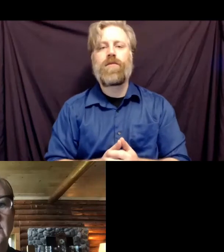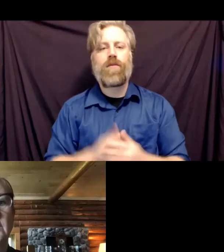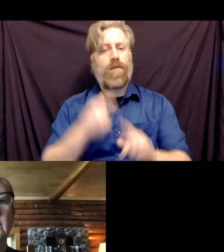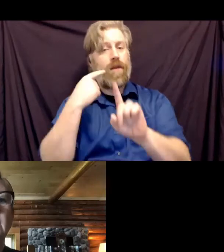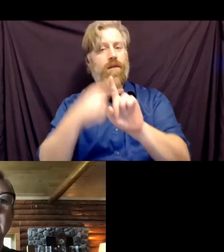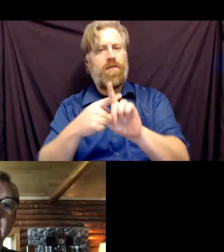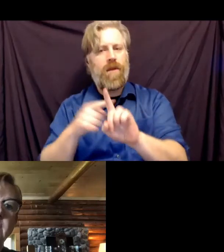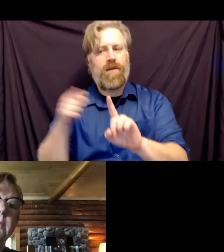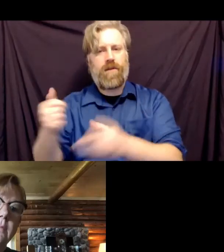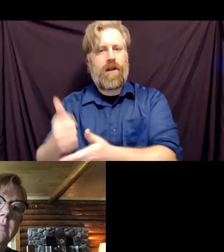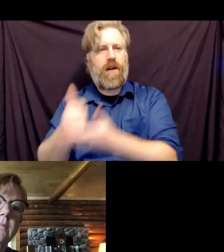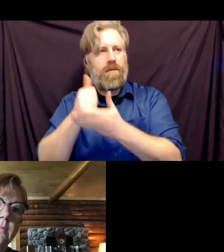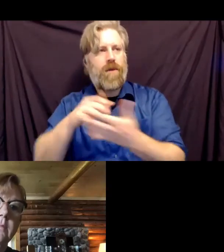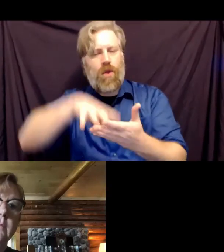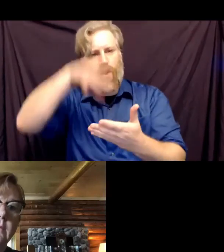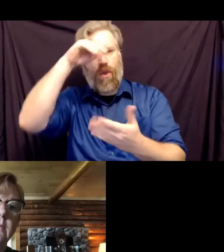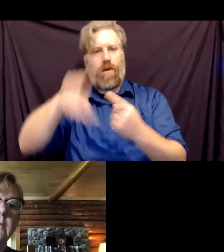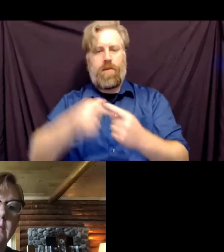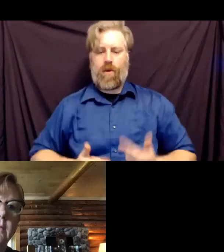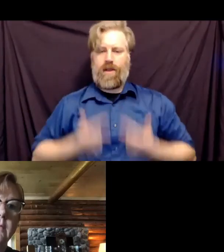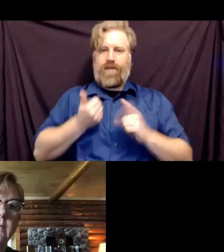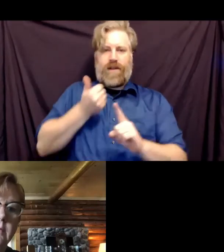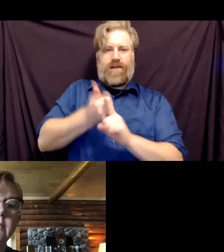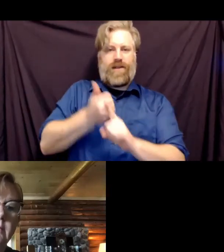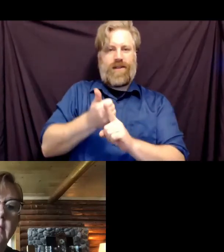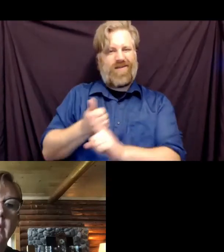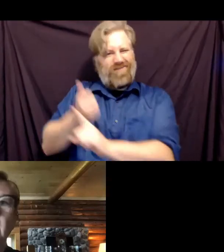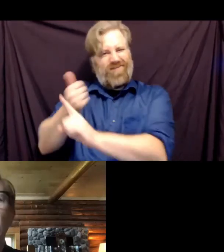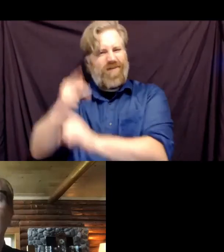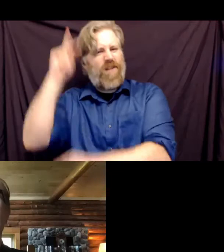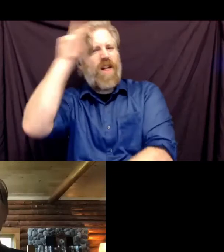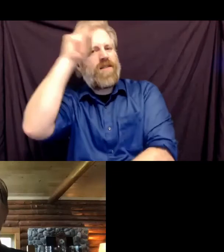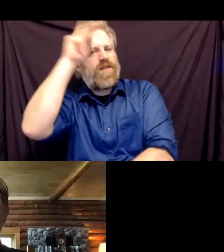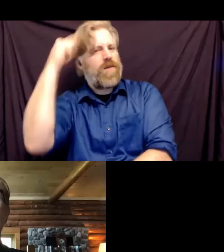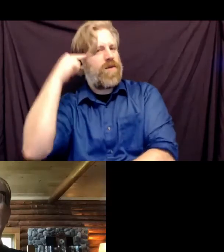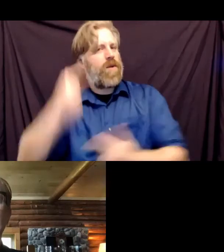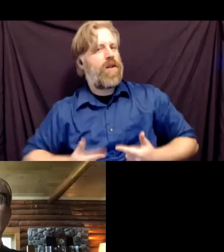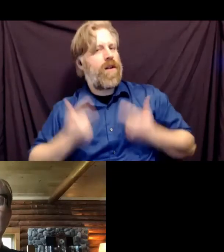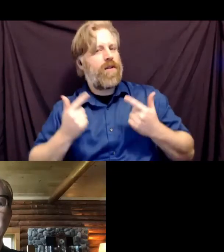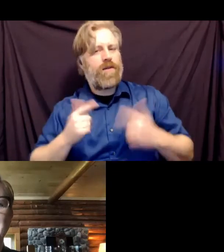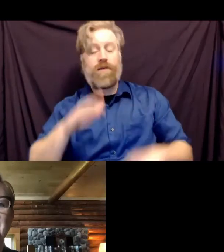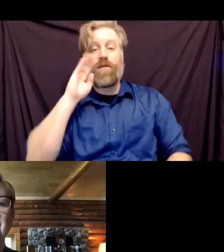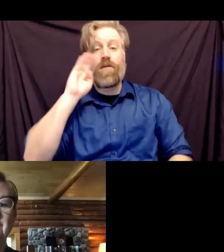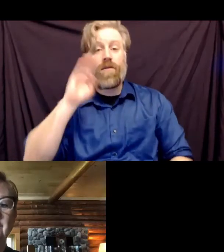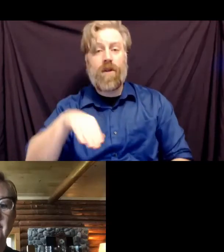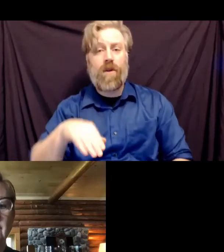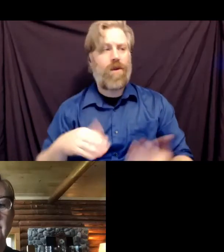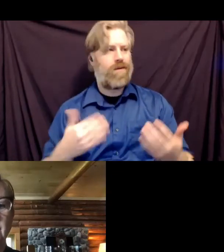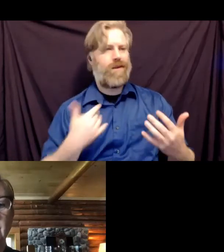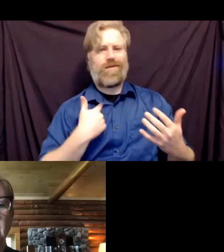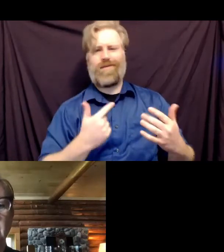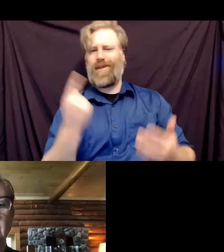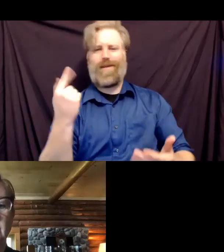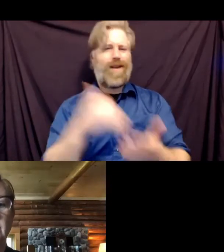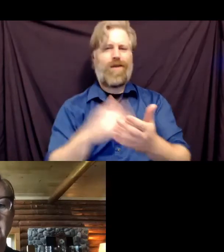what life is all about. It's really a philosophy of life. And I must tell you, there's thousands of practices, different kinds